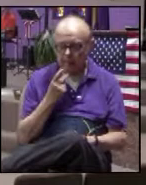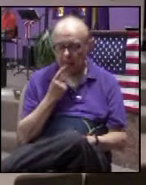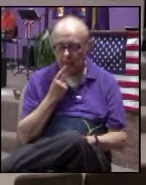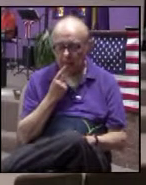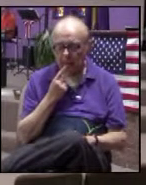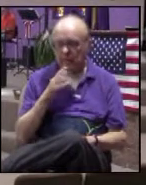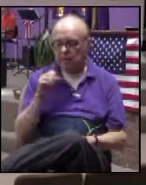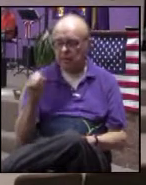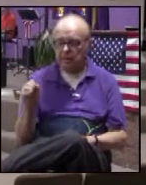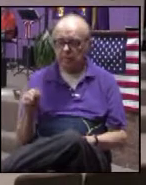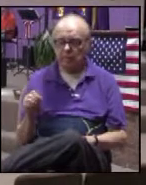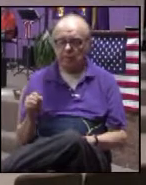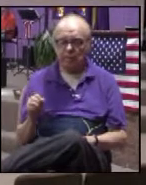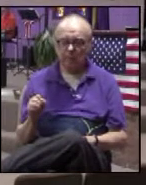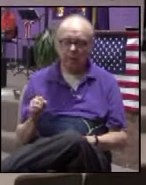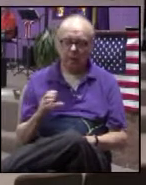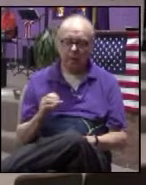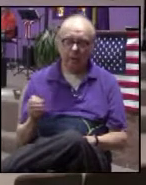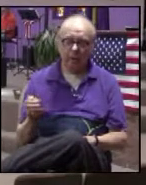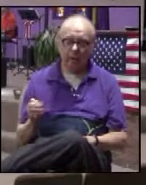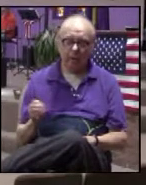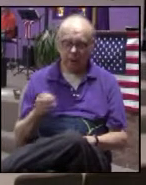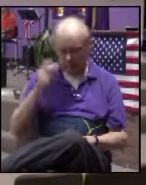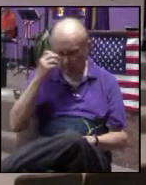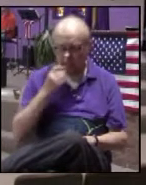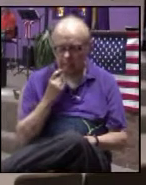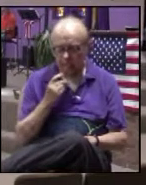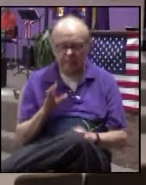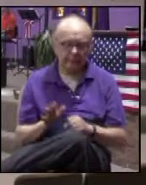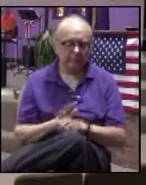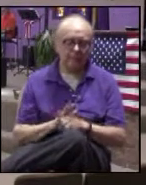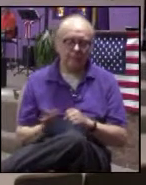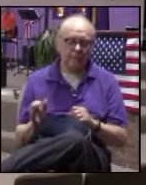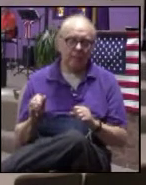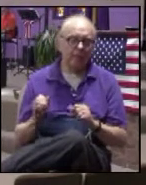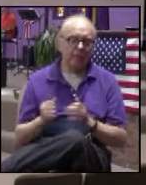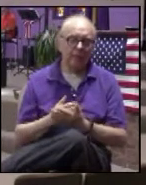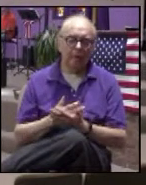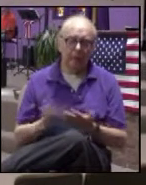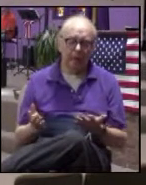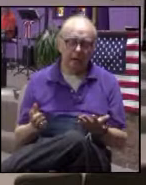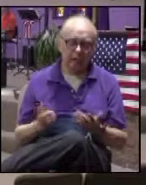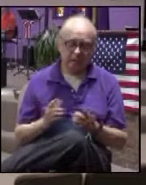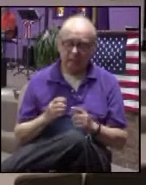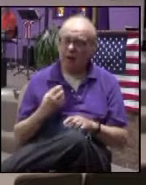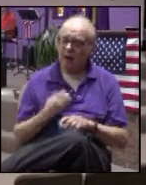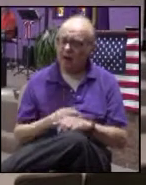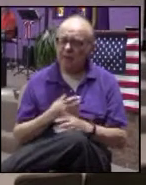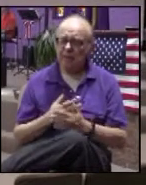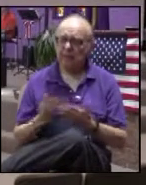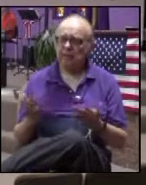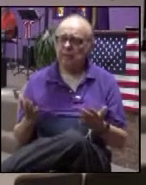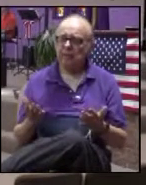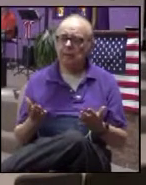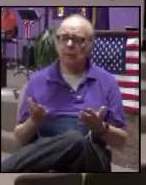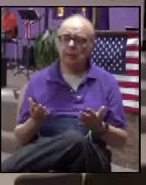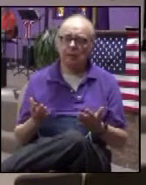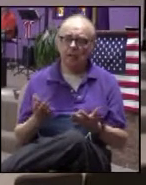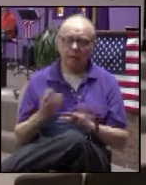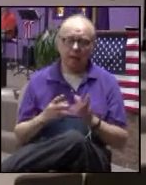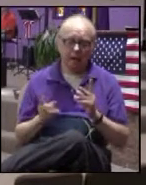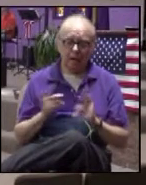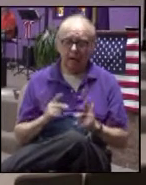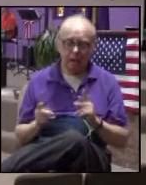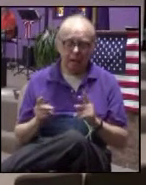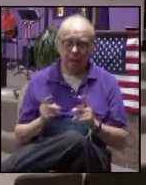Sunday school. And Ephesians is packed with some really difficult stuff. Some people look at it and they